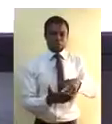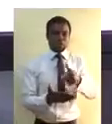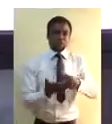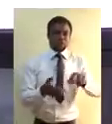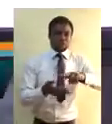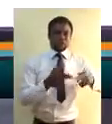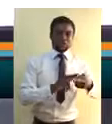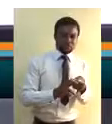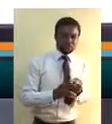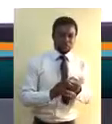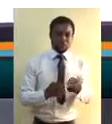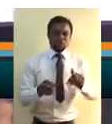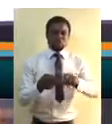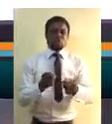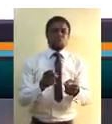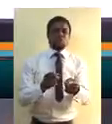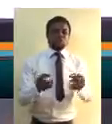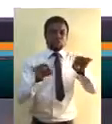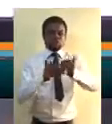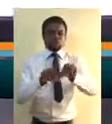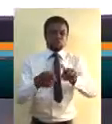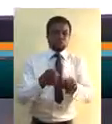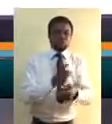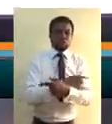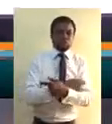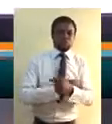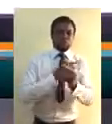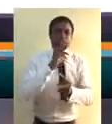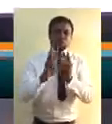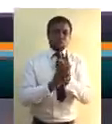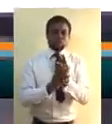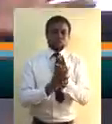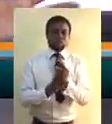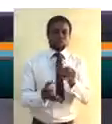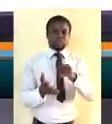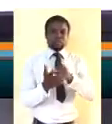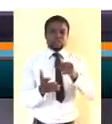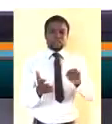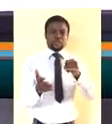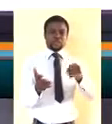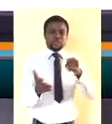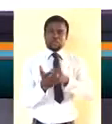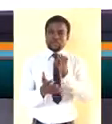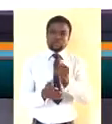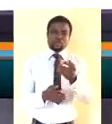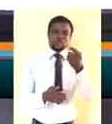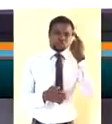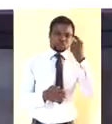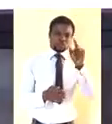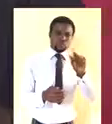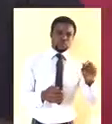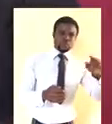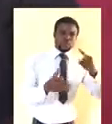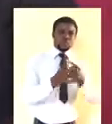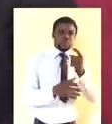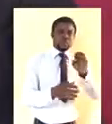the relevance to today's world? You know, we're in the 21st century, and I want you to just tell us a bit about its